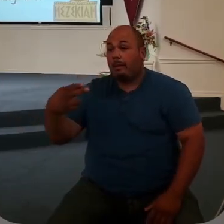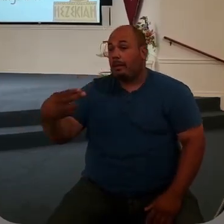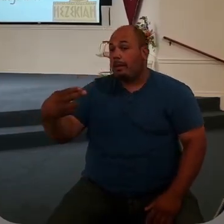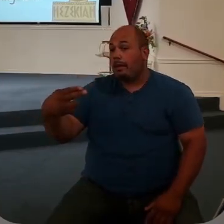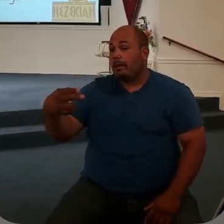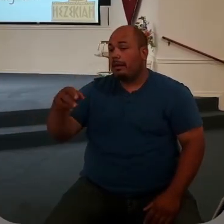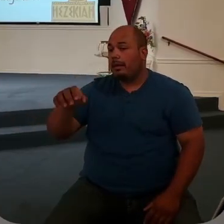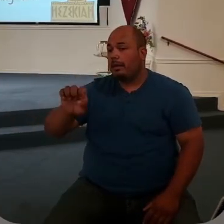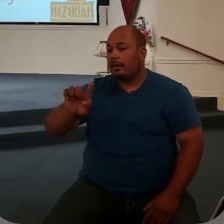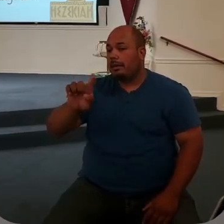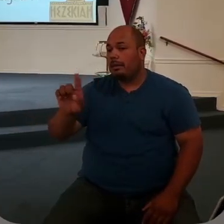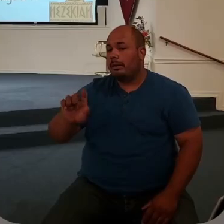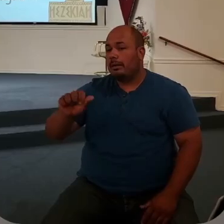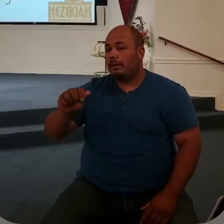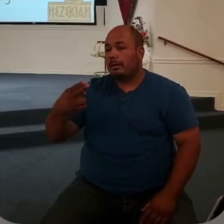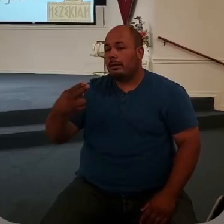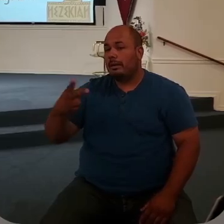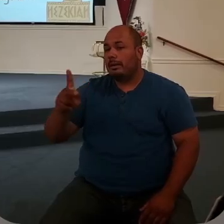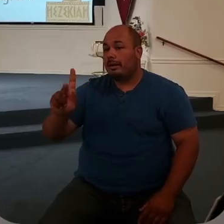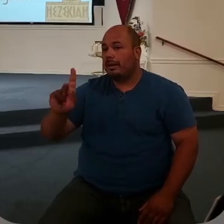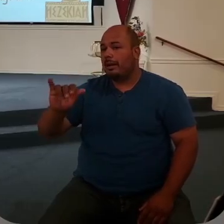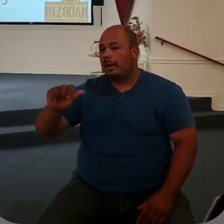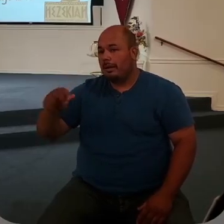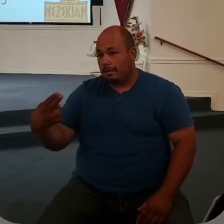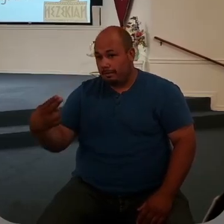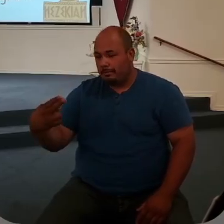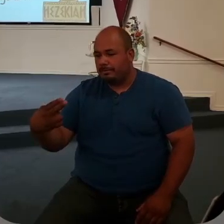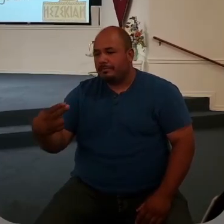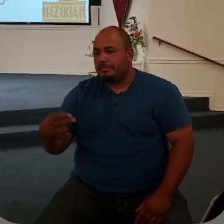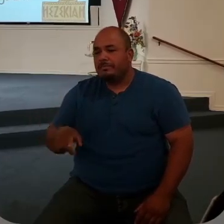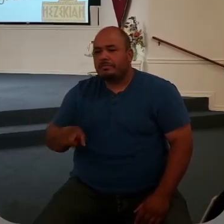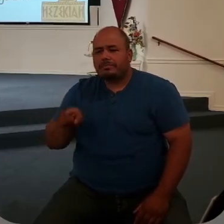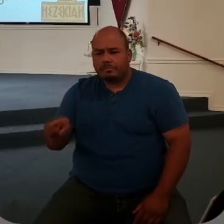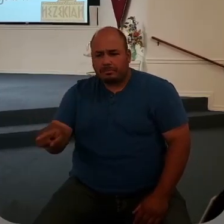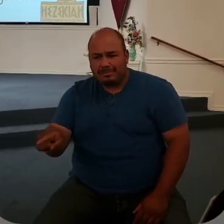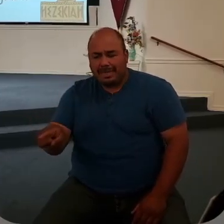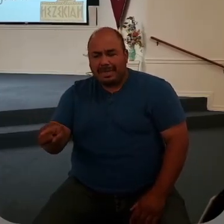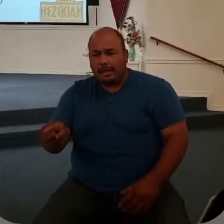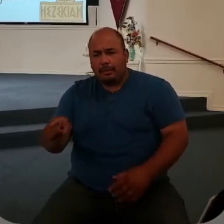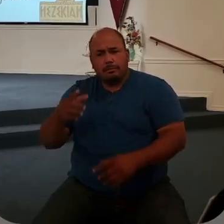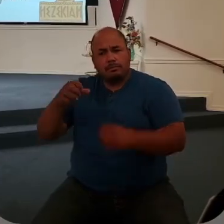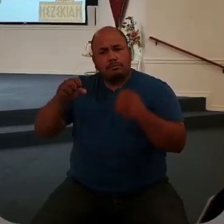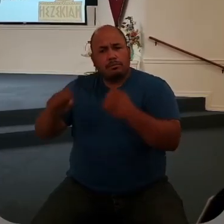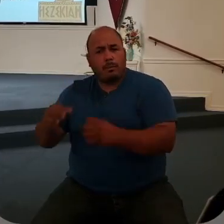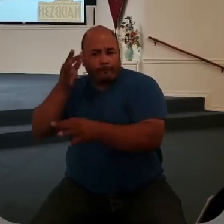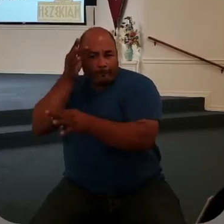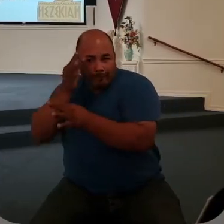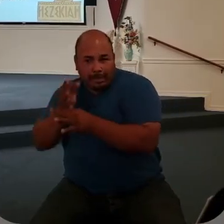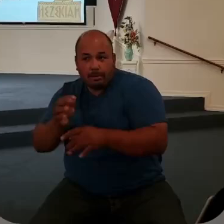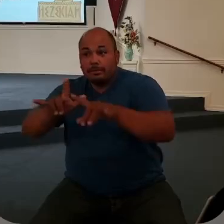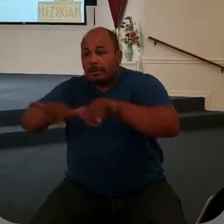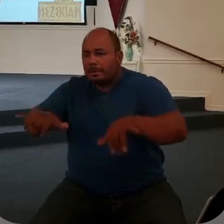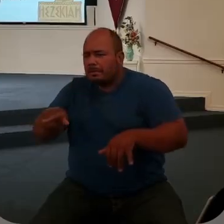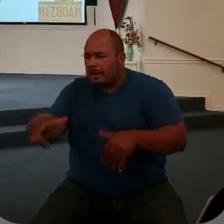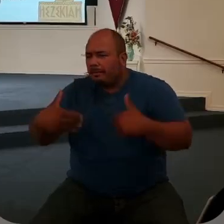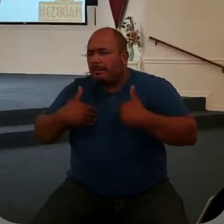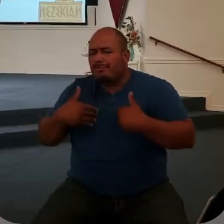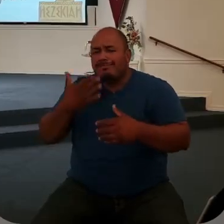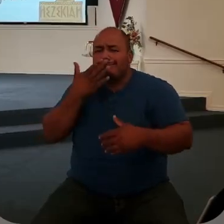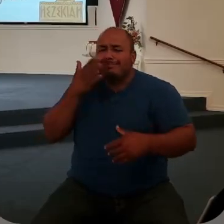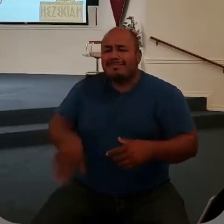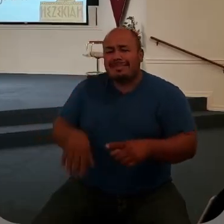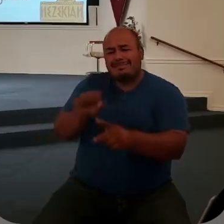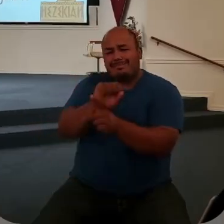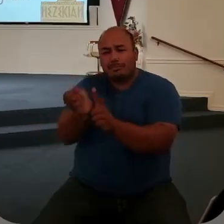of great faith, yet he found himself caught in a terrifying situation. When you find yourself suddenly